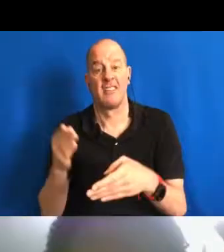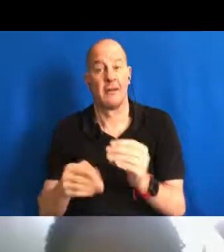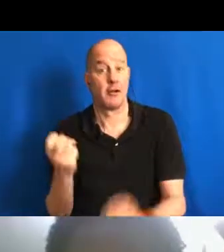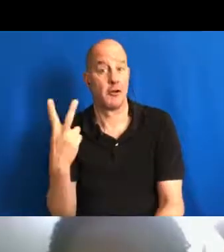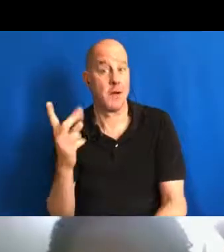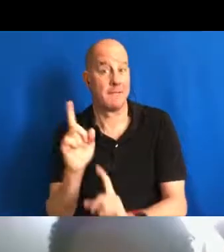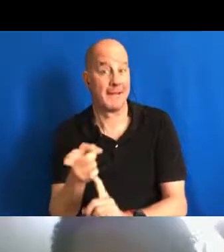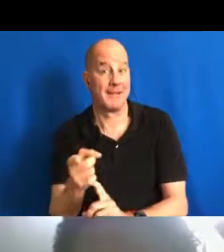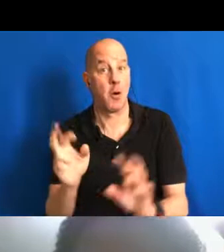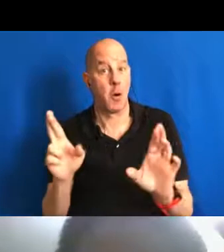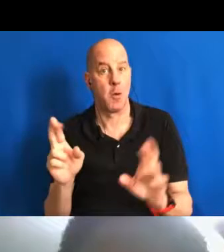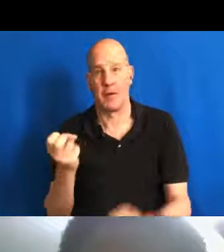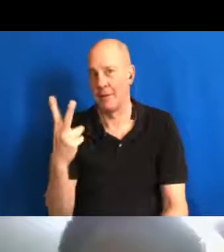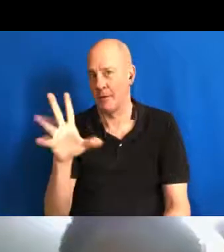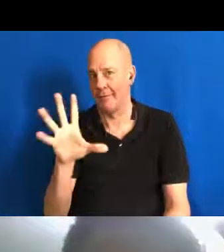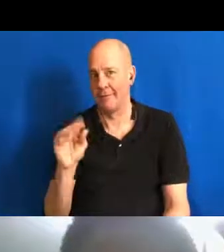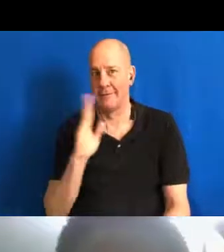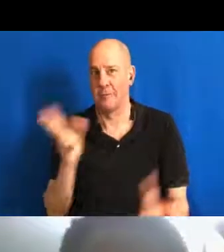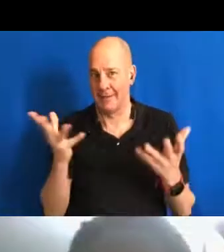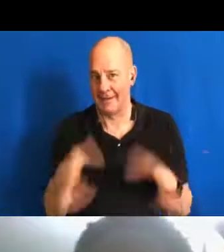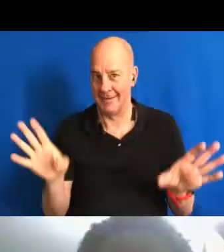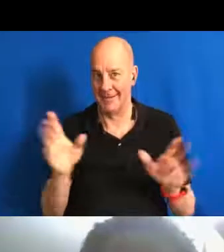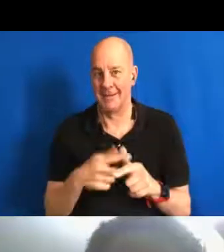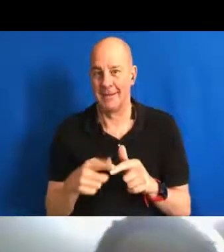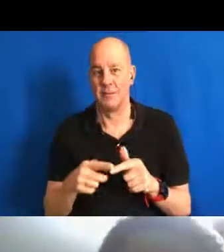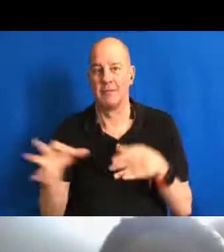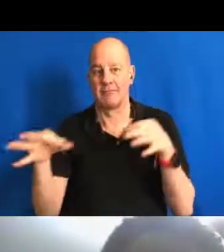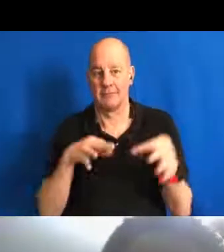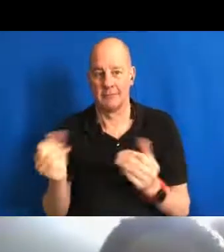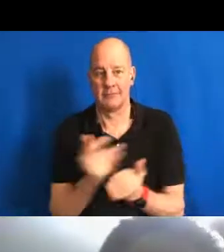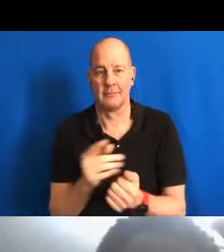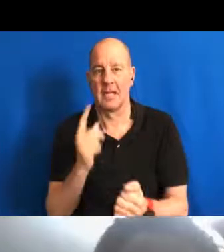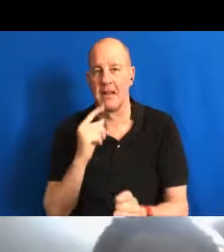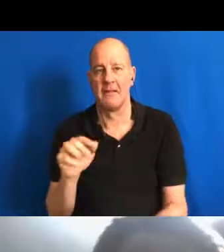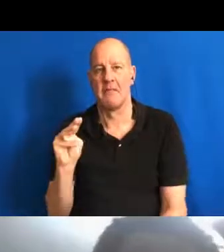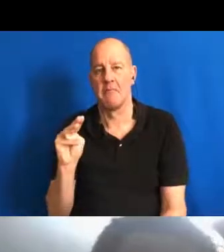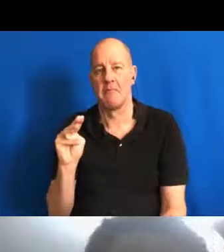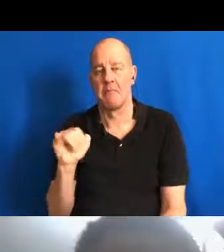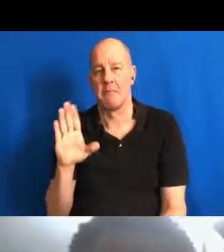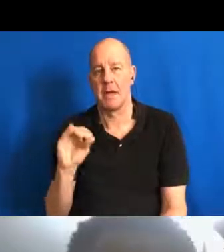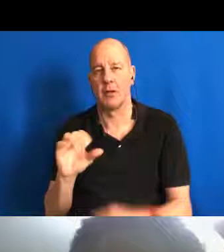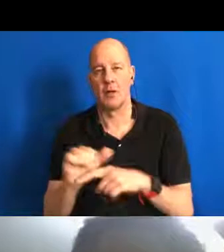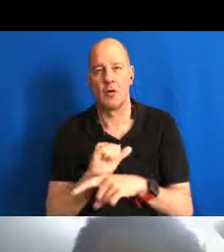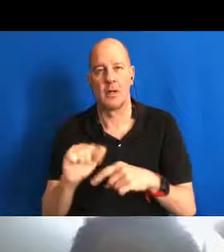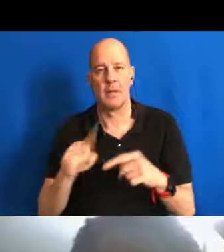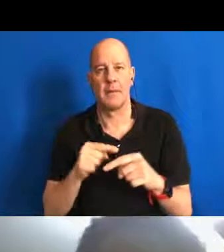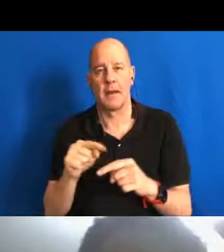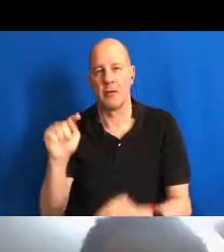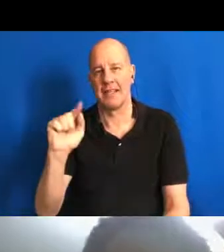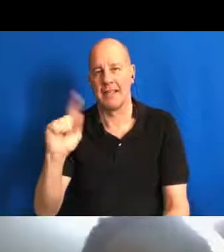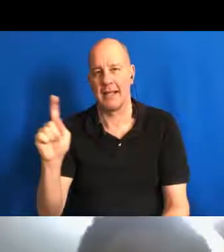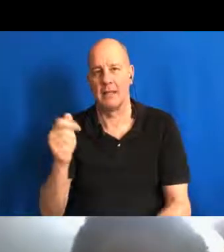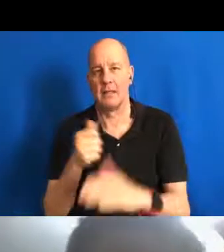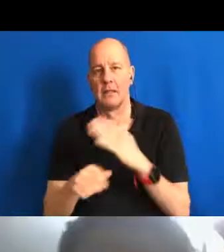by 12:50, we'll have walked through this. I'm going to do a micro training about the taxes under